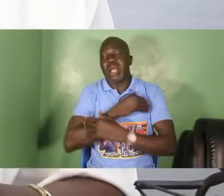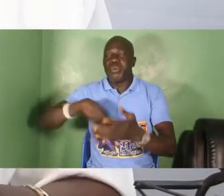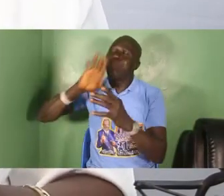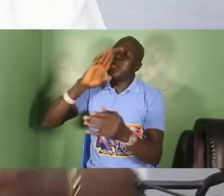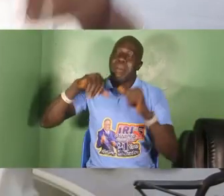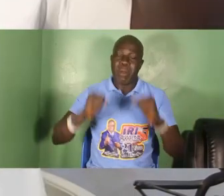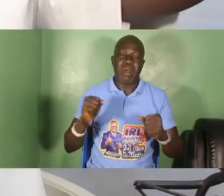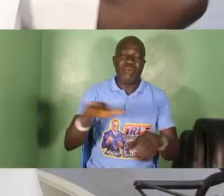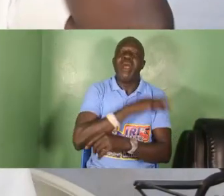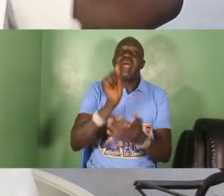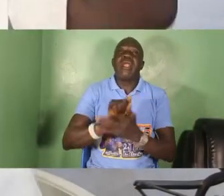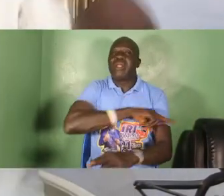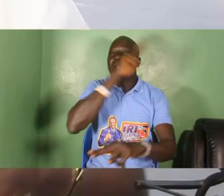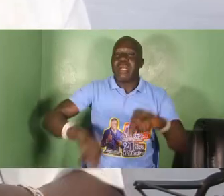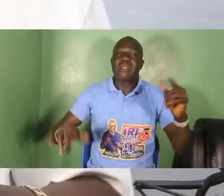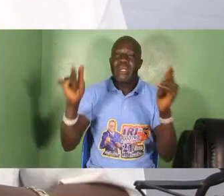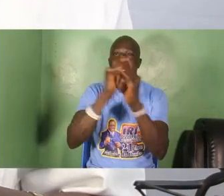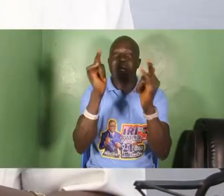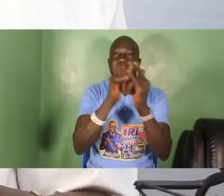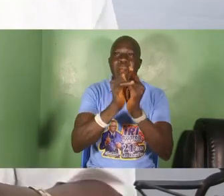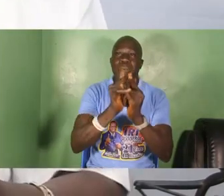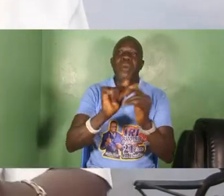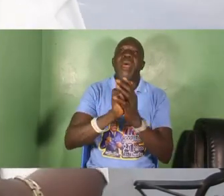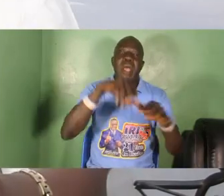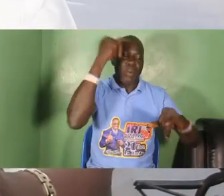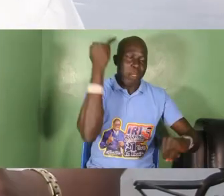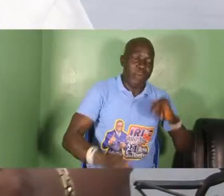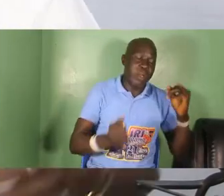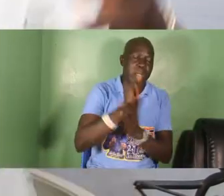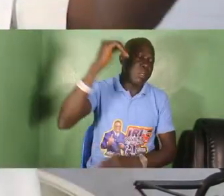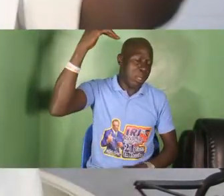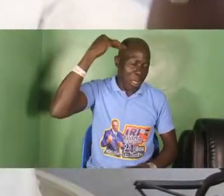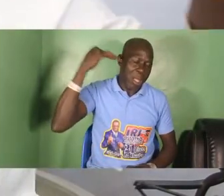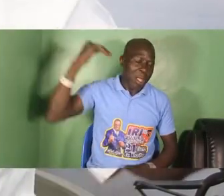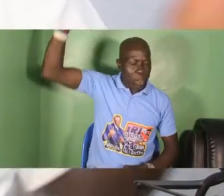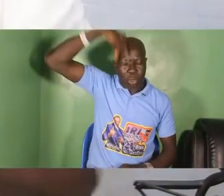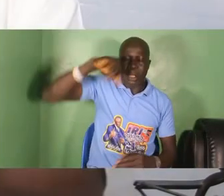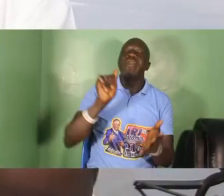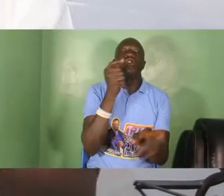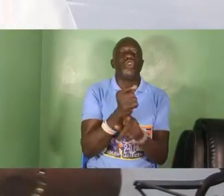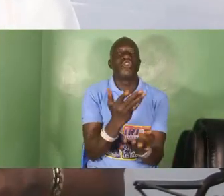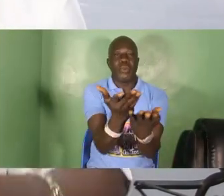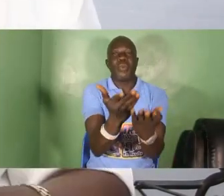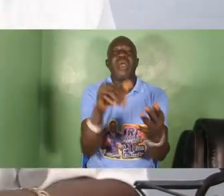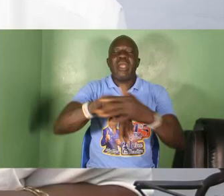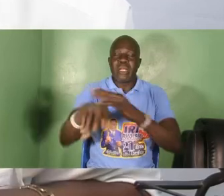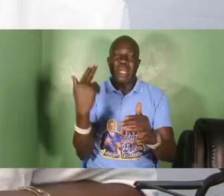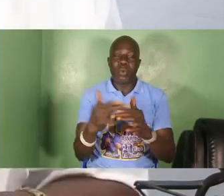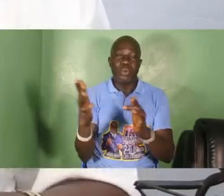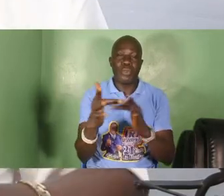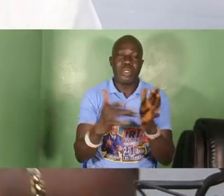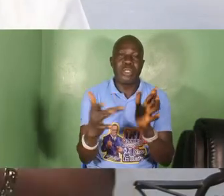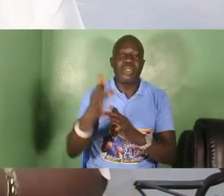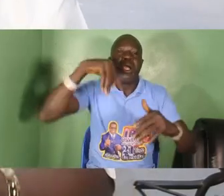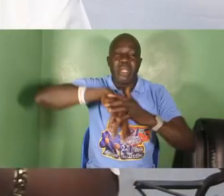will be powerful. I will start from my family. I went into the headquarters. Just lift up your hands in the